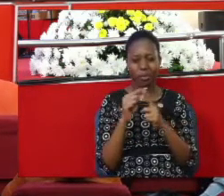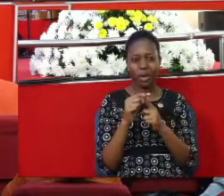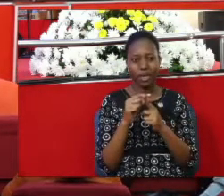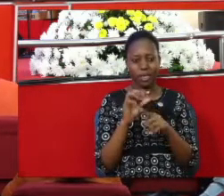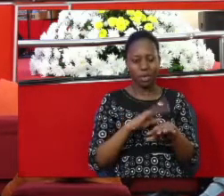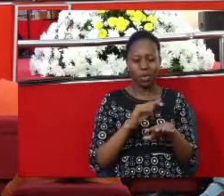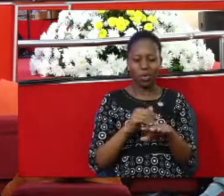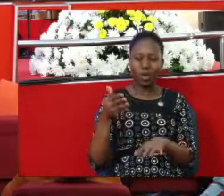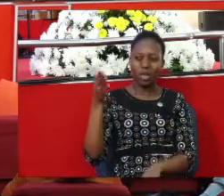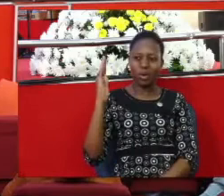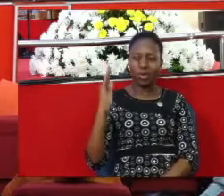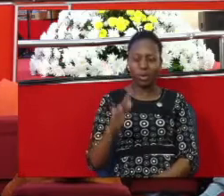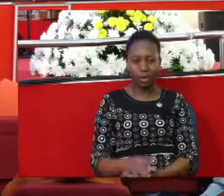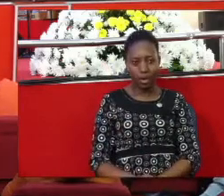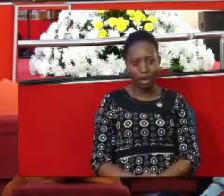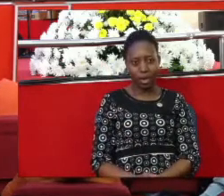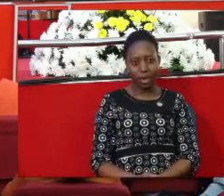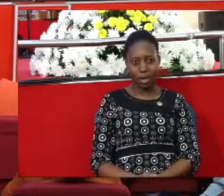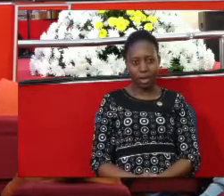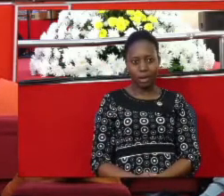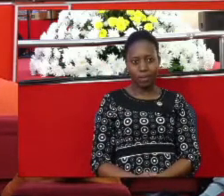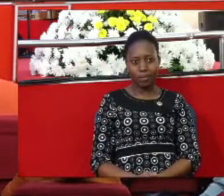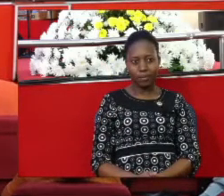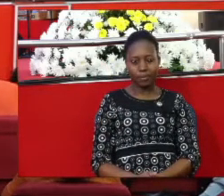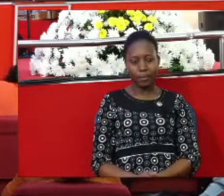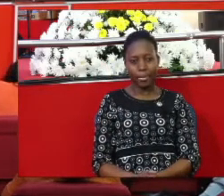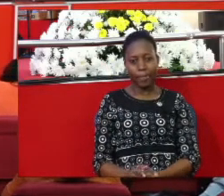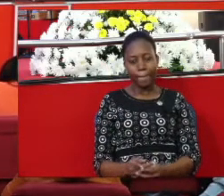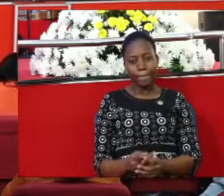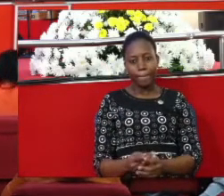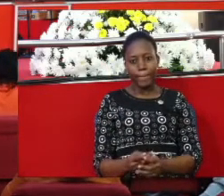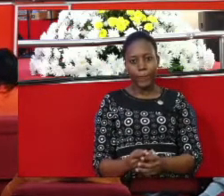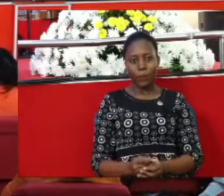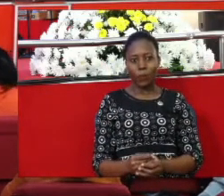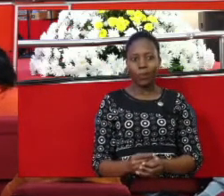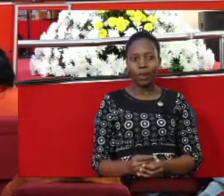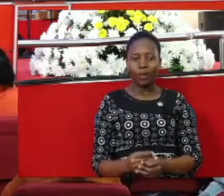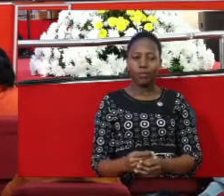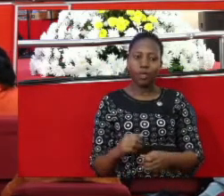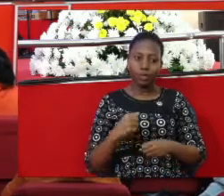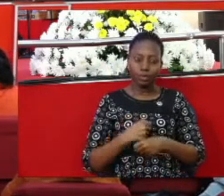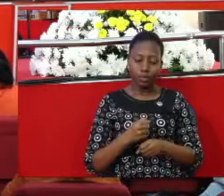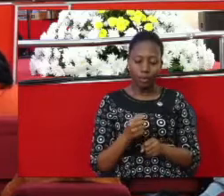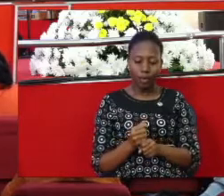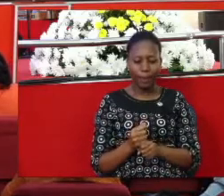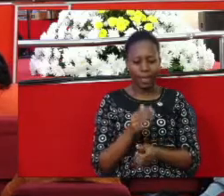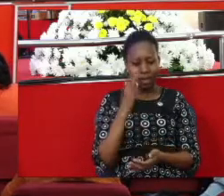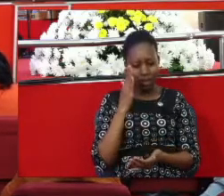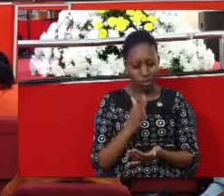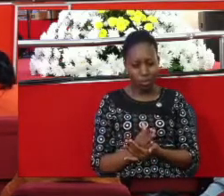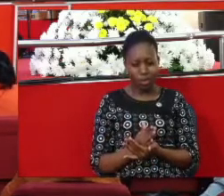oh, Jehovah, Kaifafa. You know, and you are making sure every few minutes you go back to